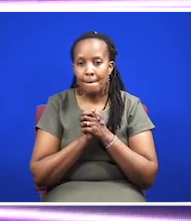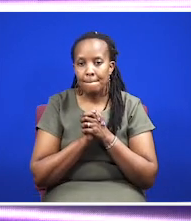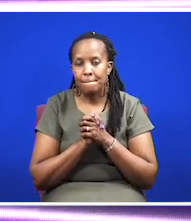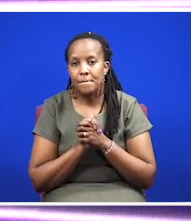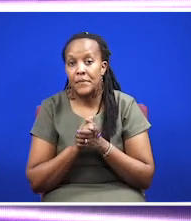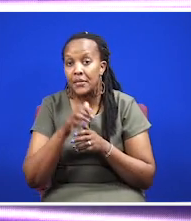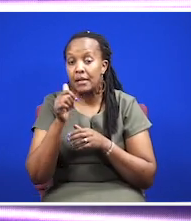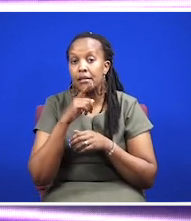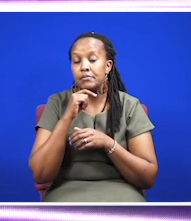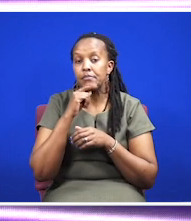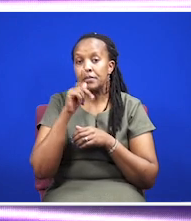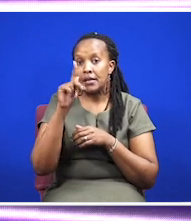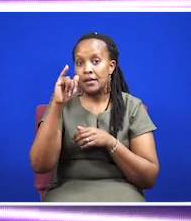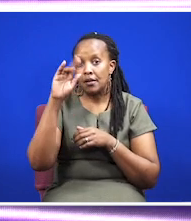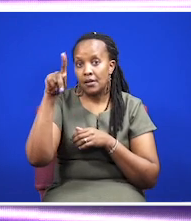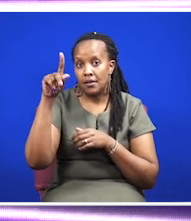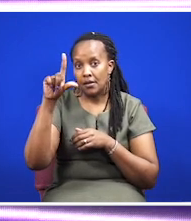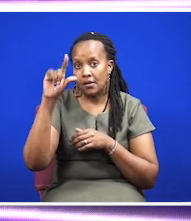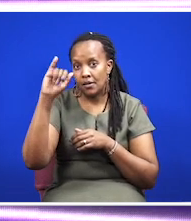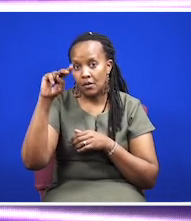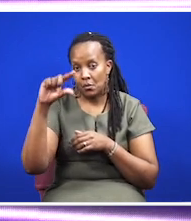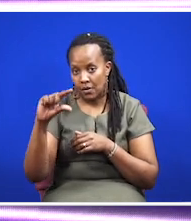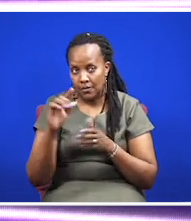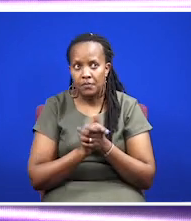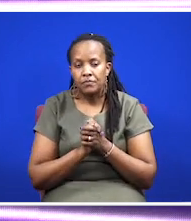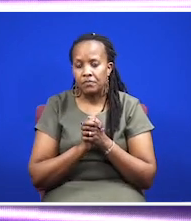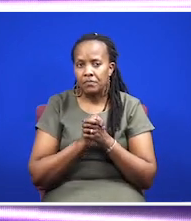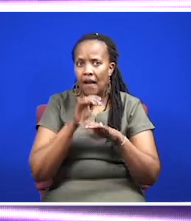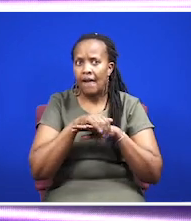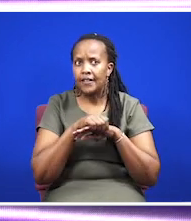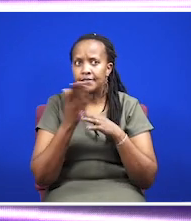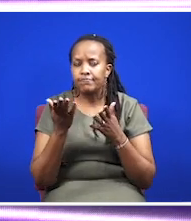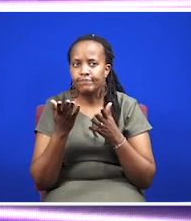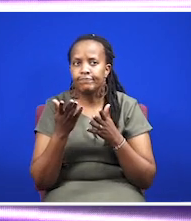Rudyard Kipling was an English journalist. He was also a